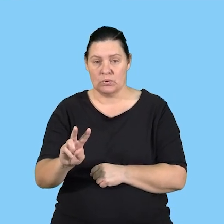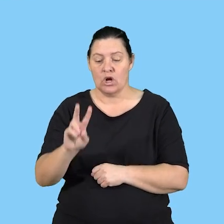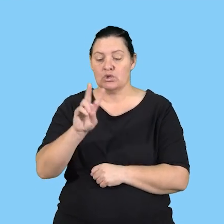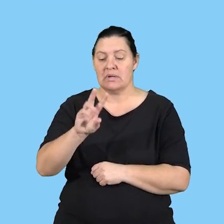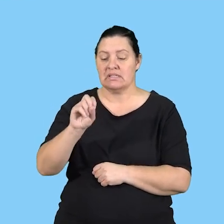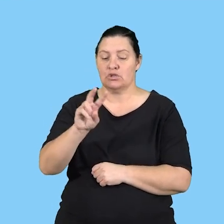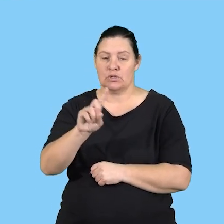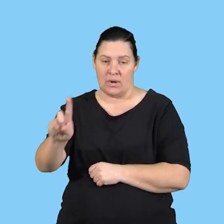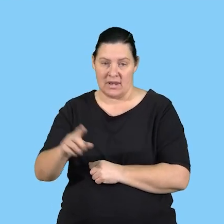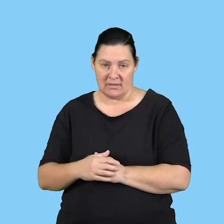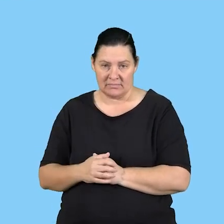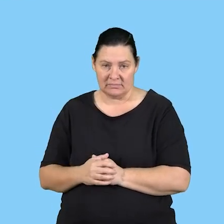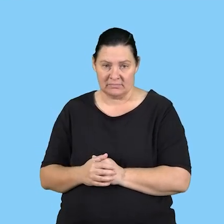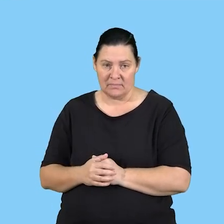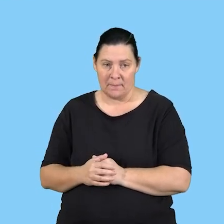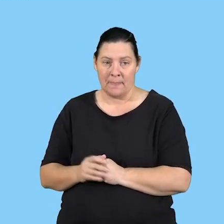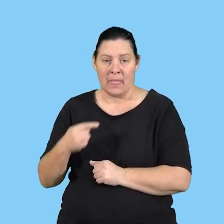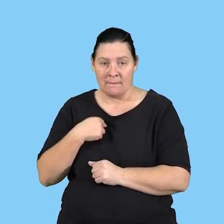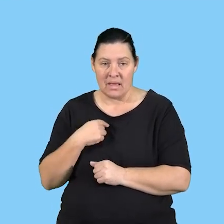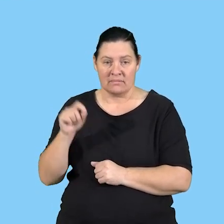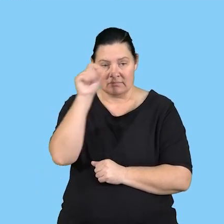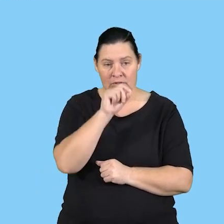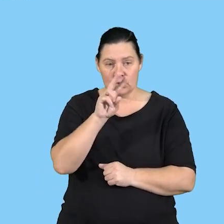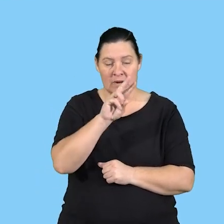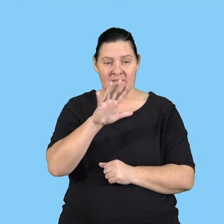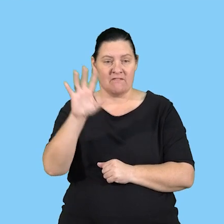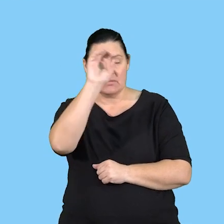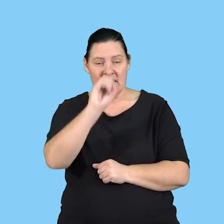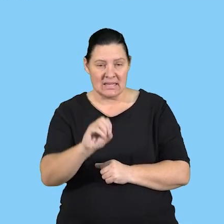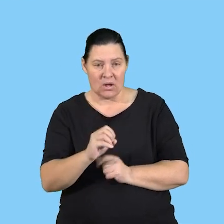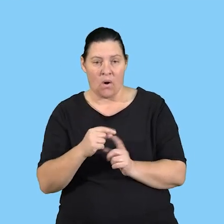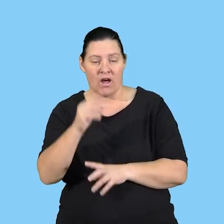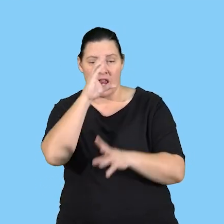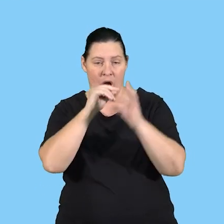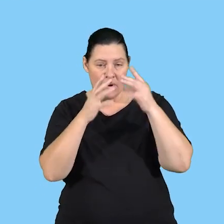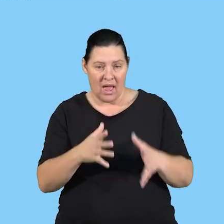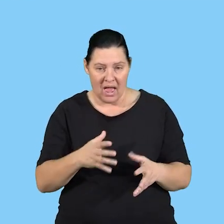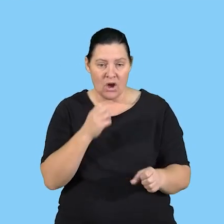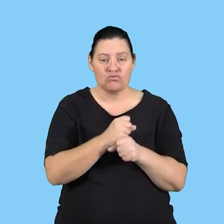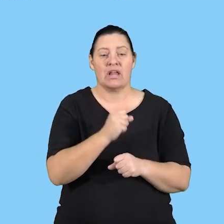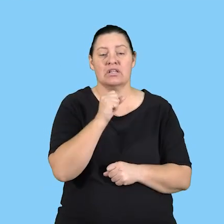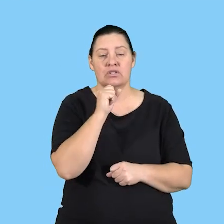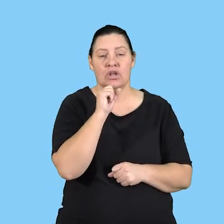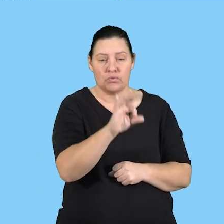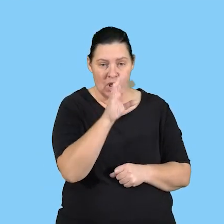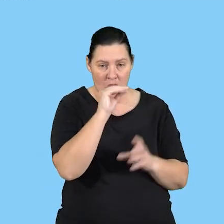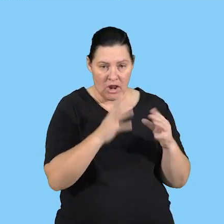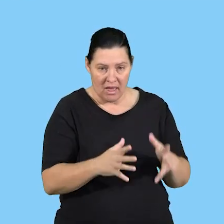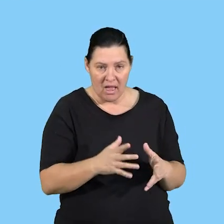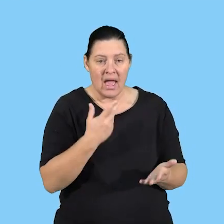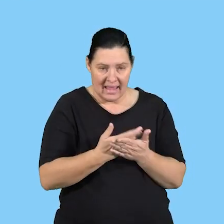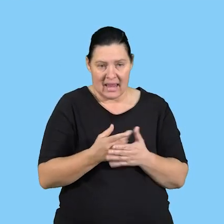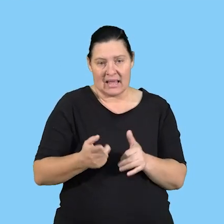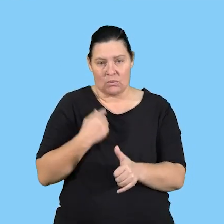in 2021. And I circled the 25%. 25% of our learners at Grade 3 level in